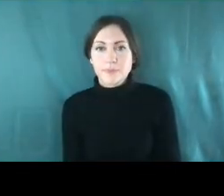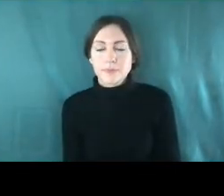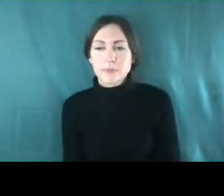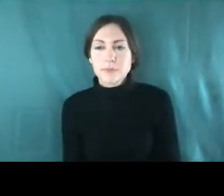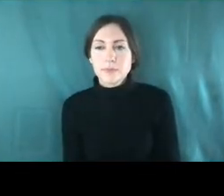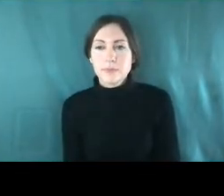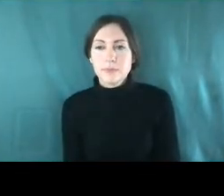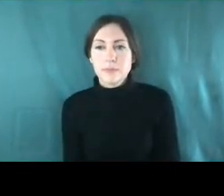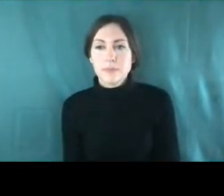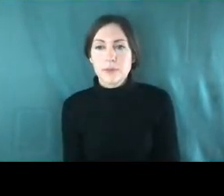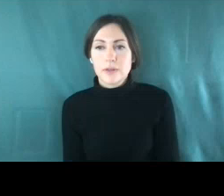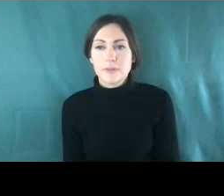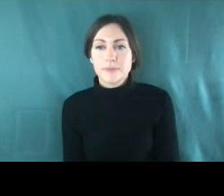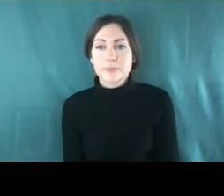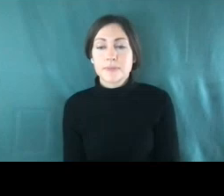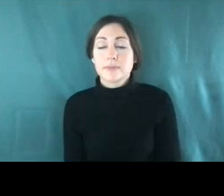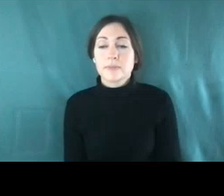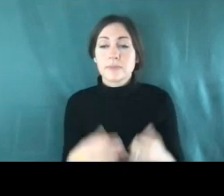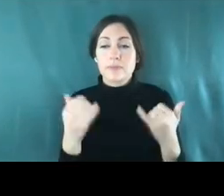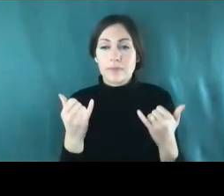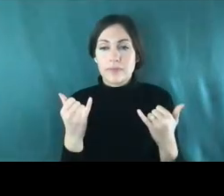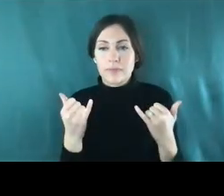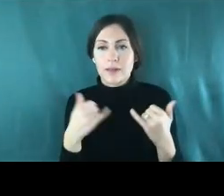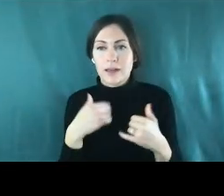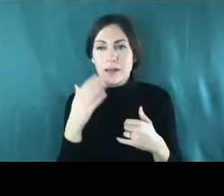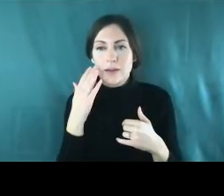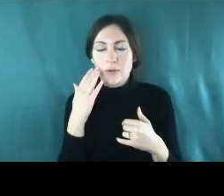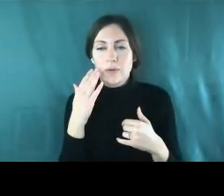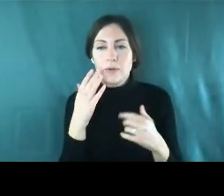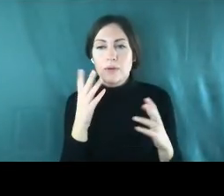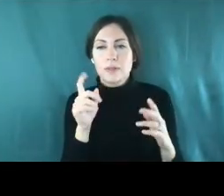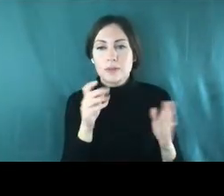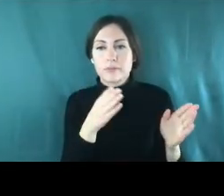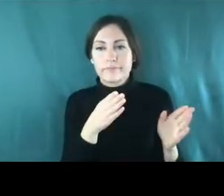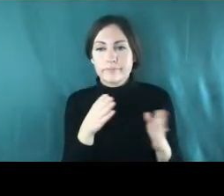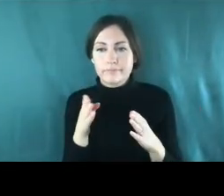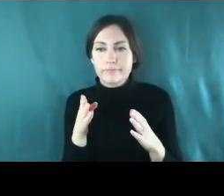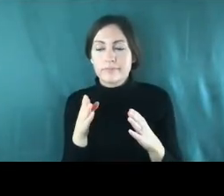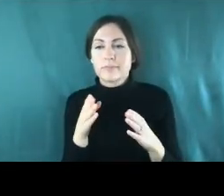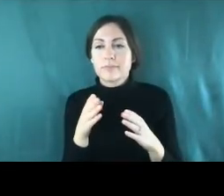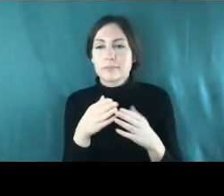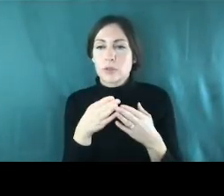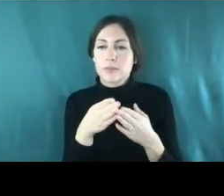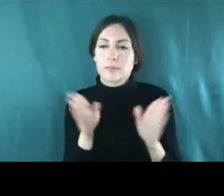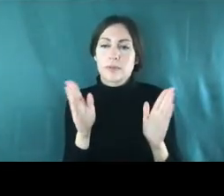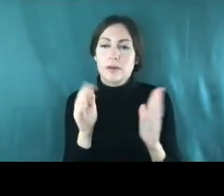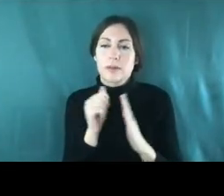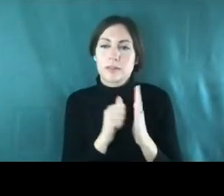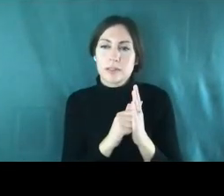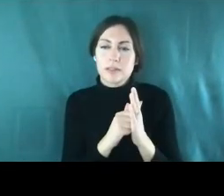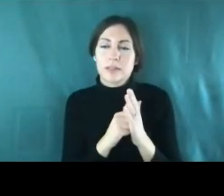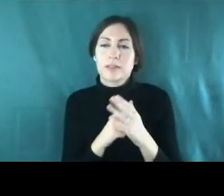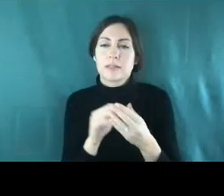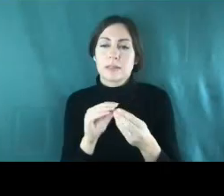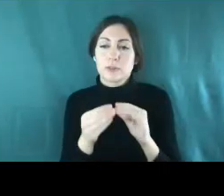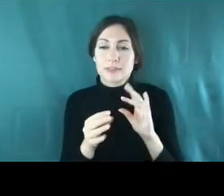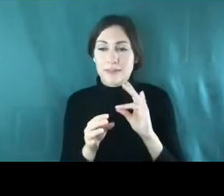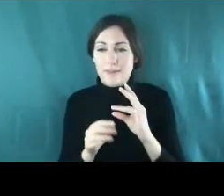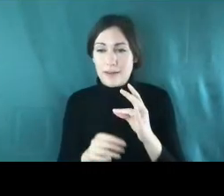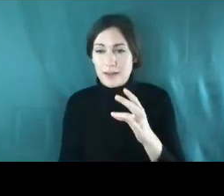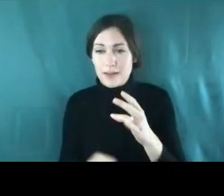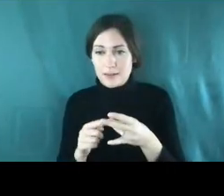With that said, I know that we've got to shift to a broader agenda item here, agenda item 7. So with that